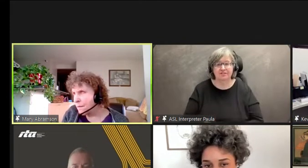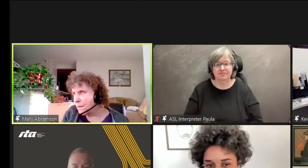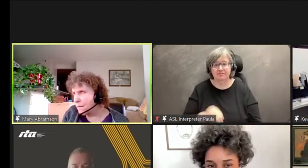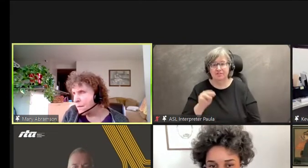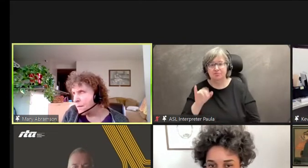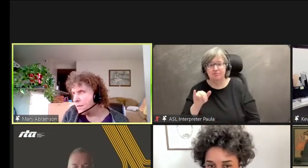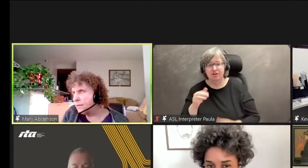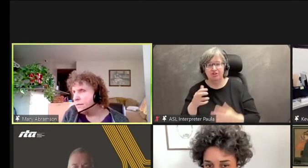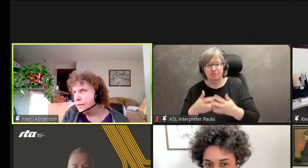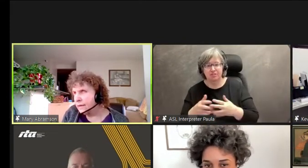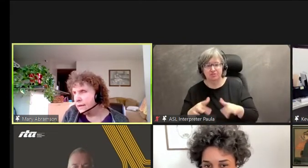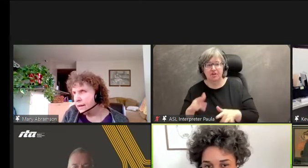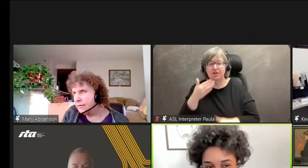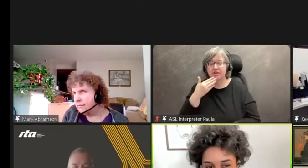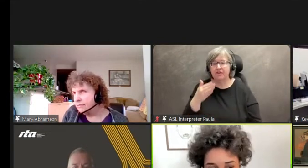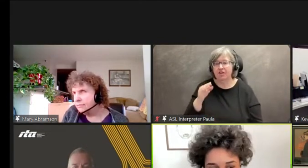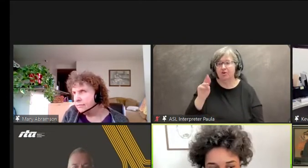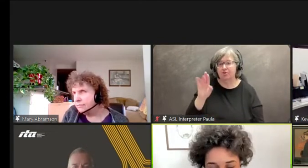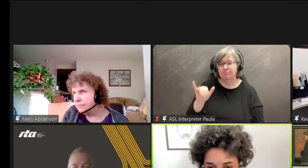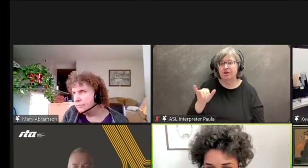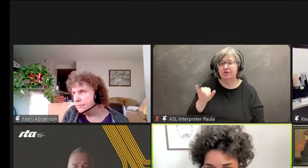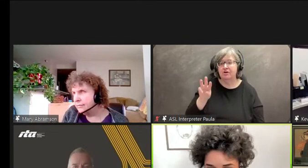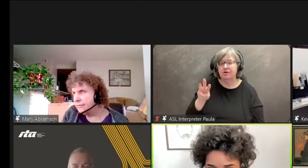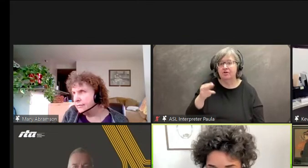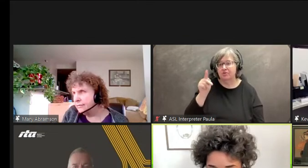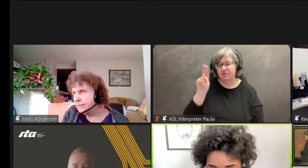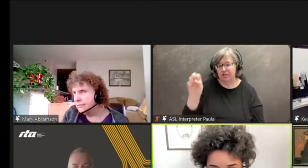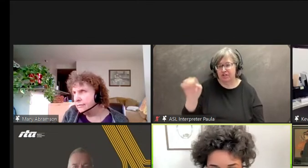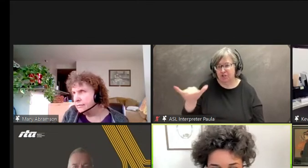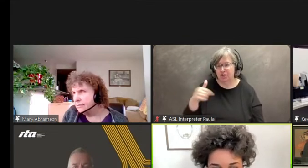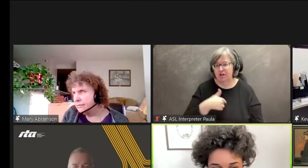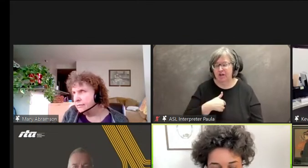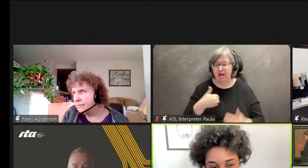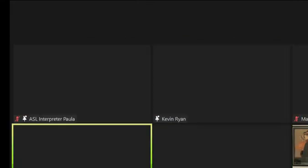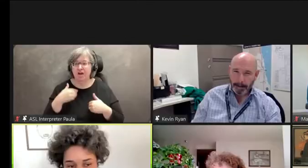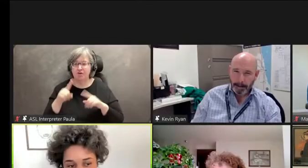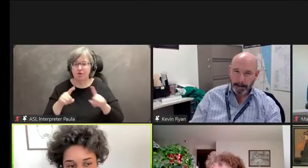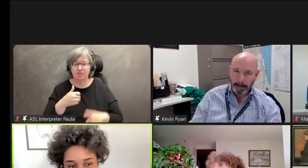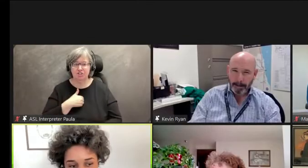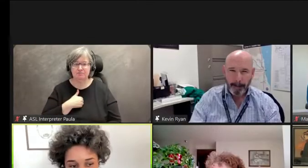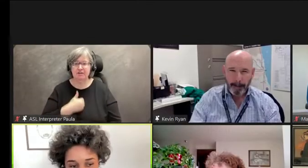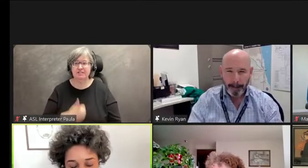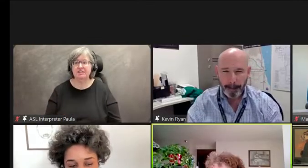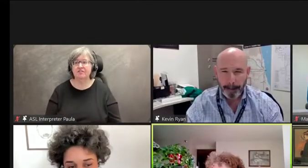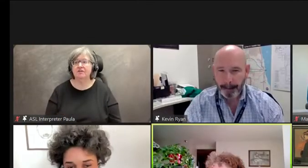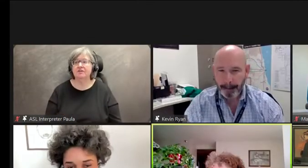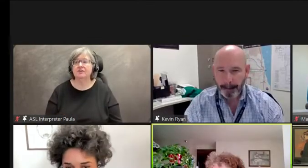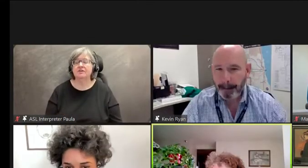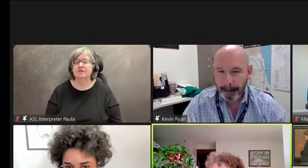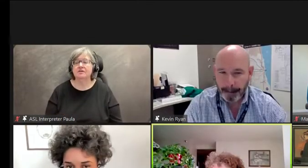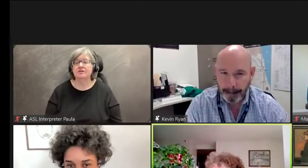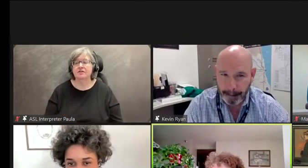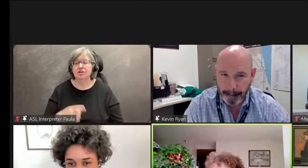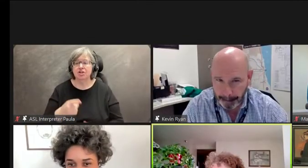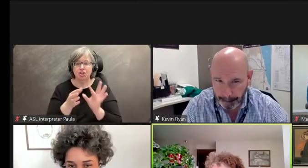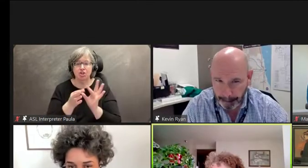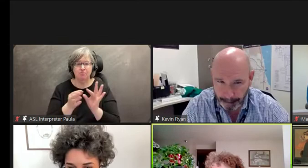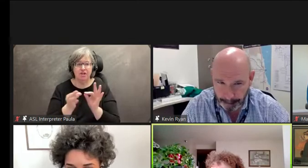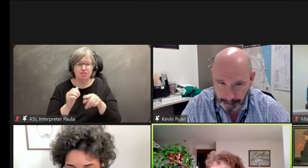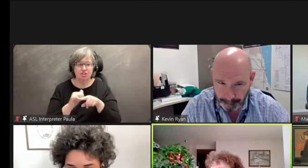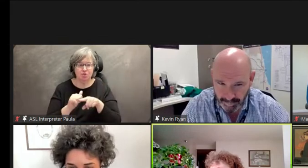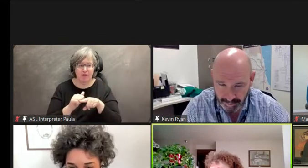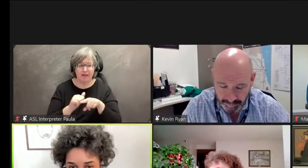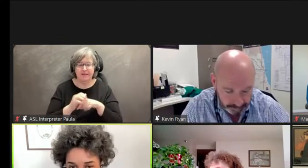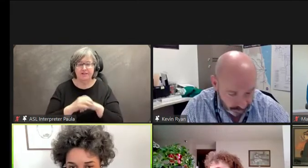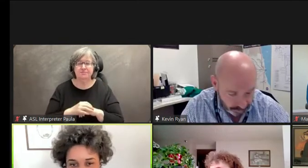Thank you, Mary, for your question. I have a couple of questions myself. You mentioned the training, and it